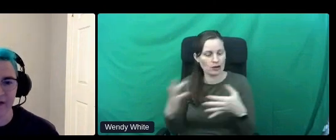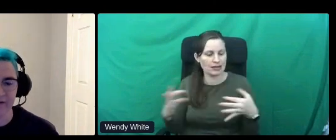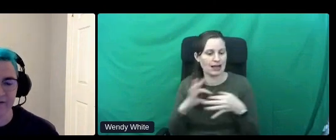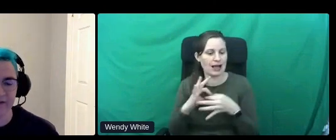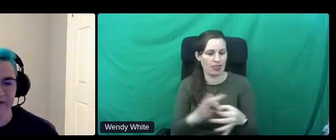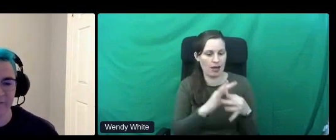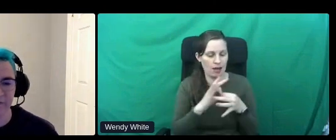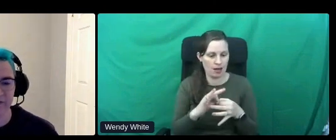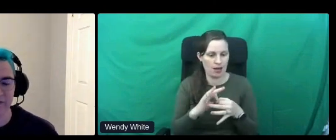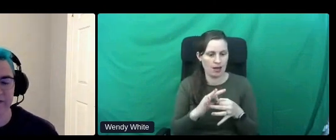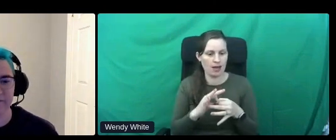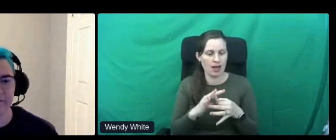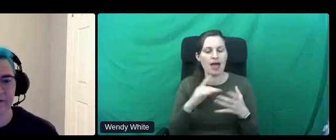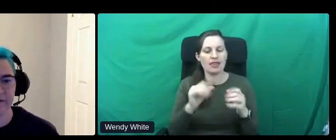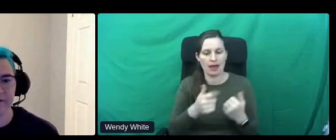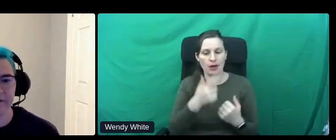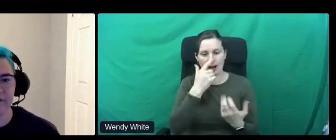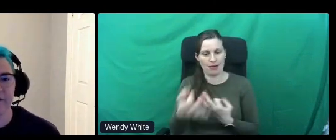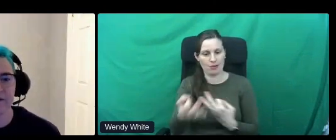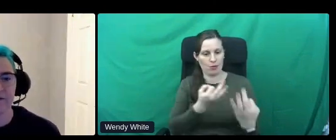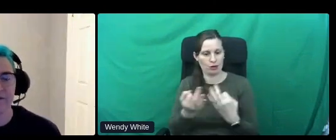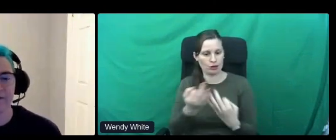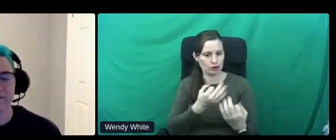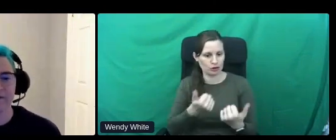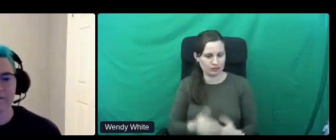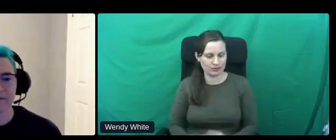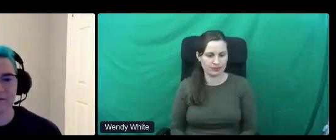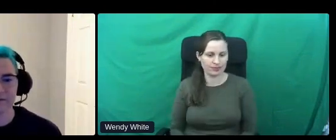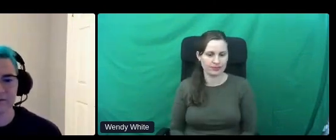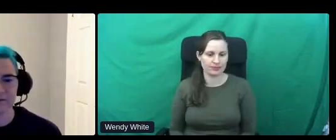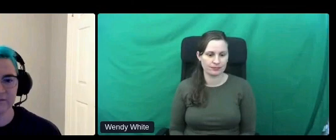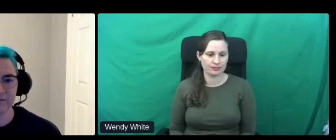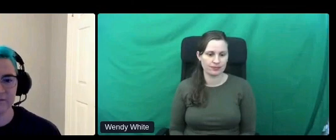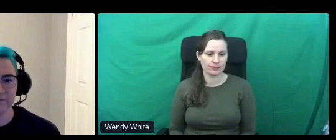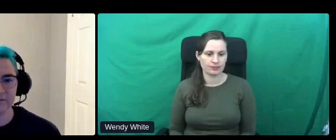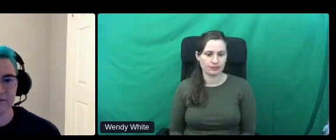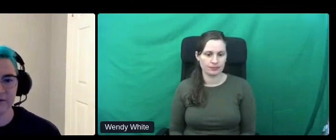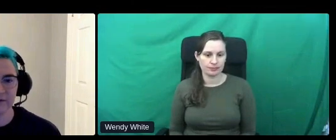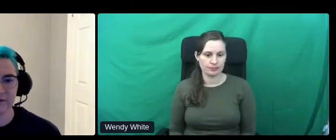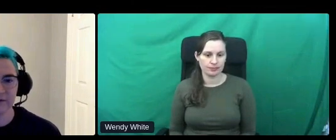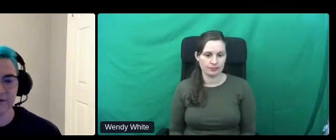start taking some questions. All right, where's that trail gone?